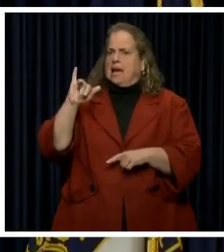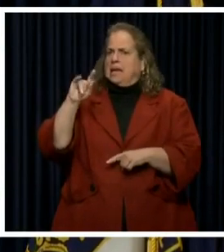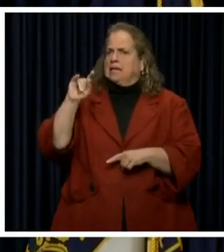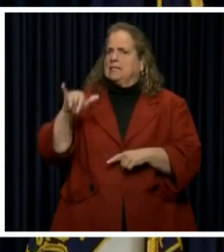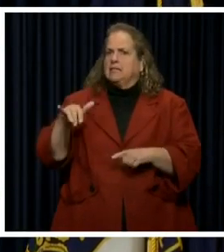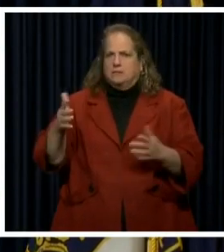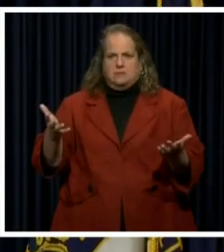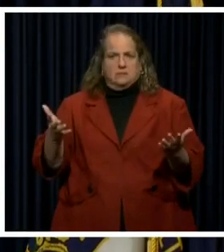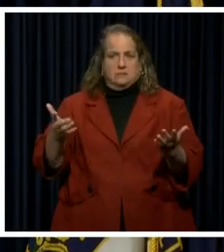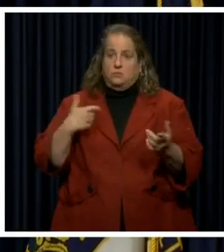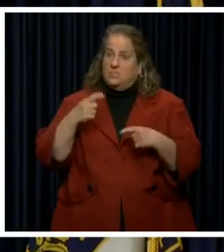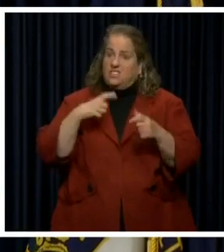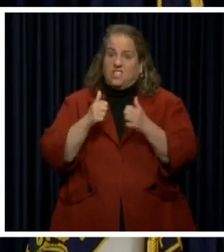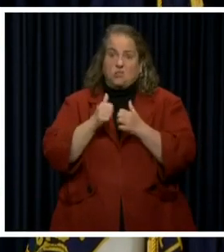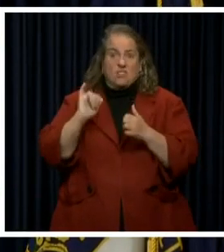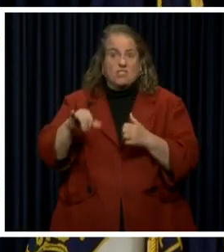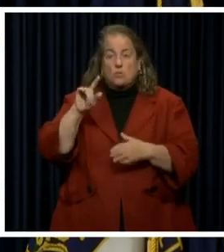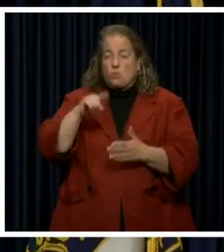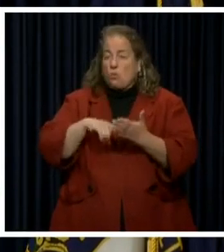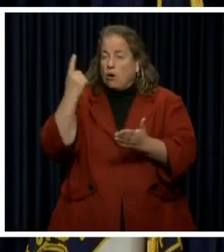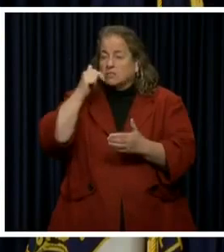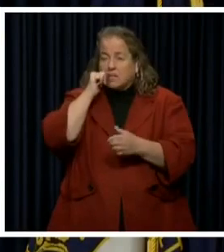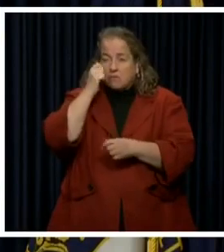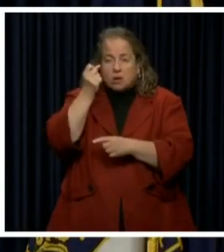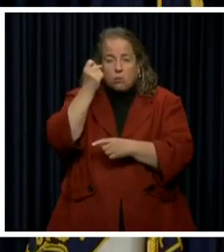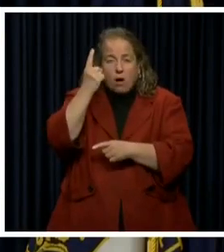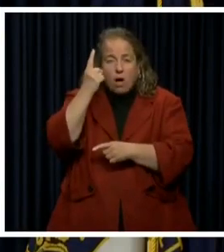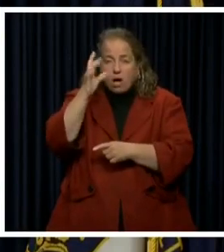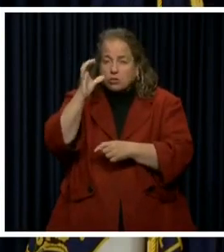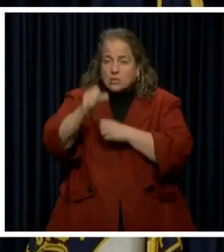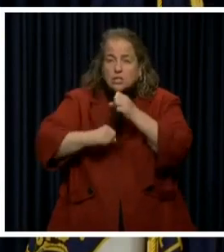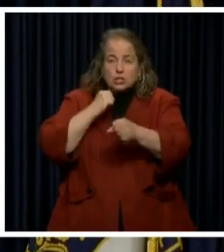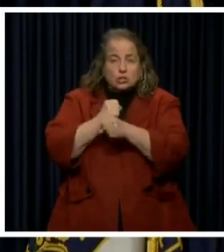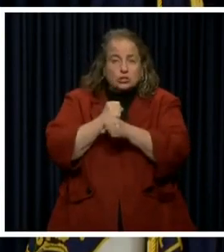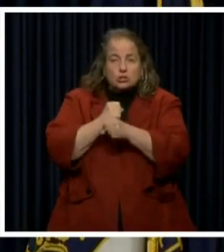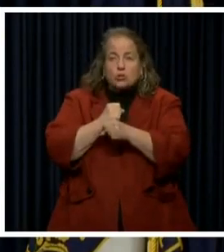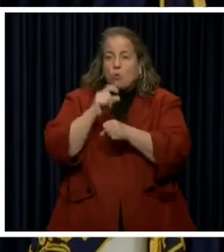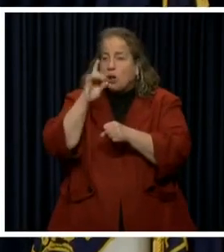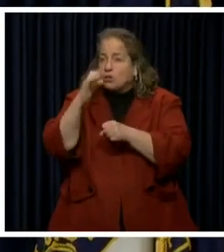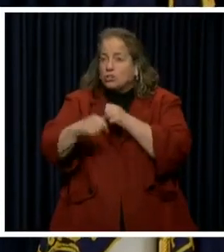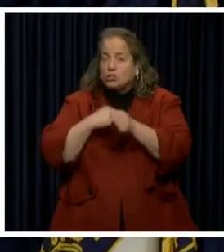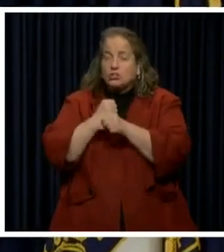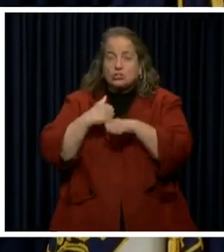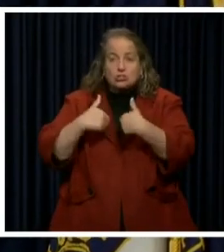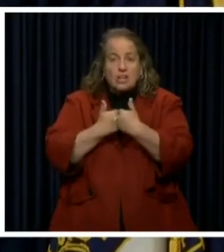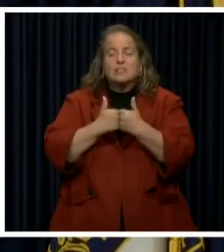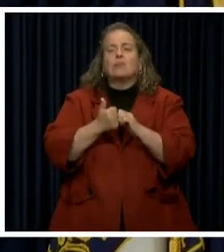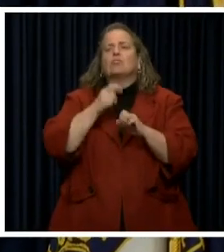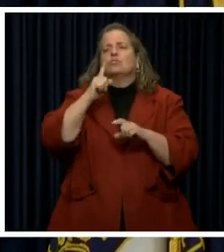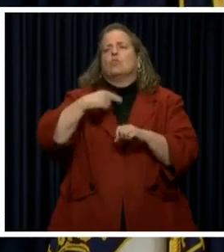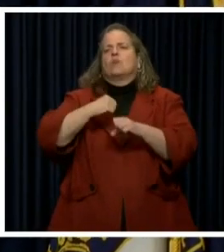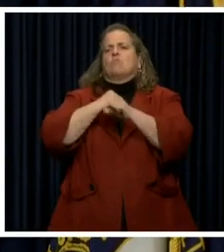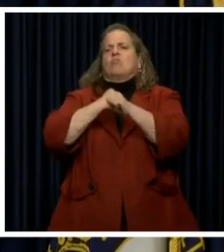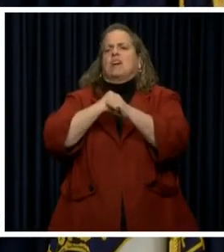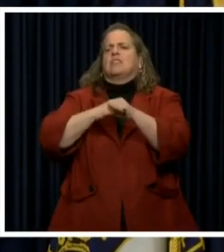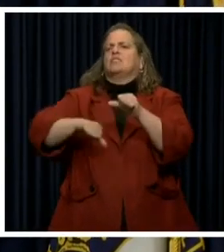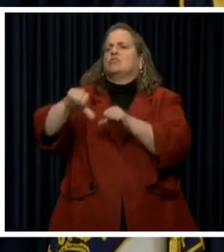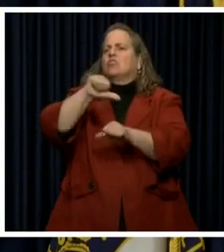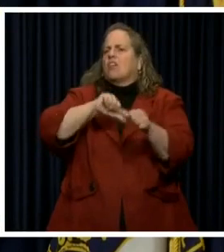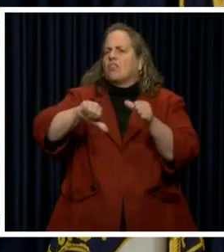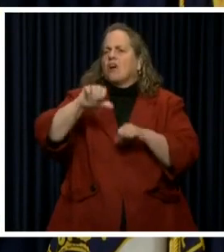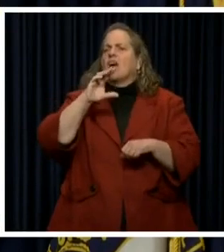once in every 100-year challenge, making sure we protect one another and we do what it takes to